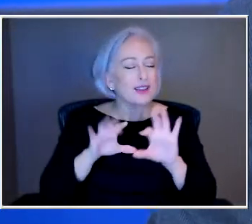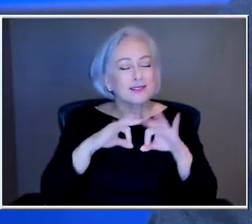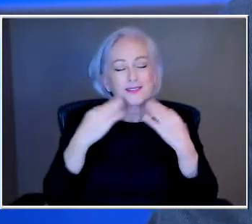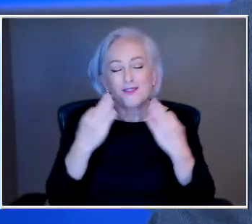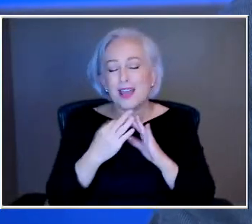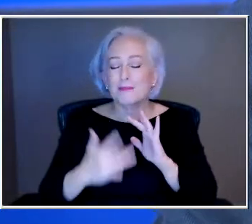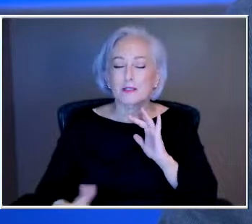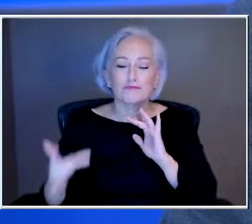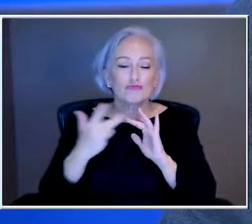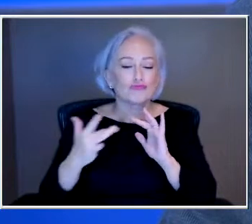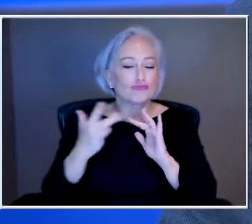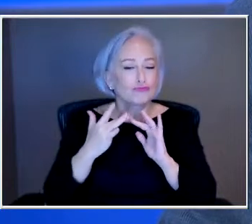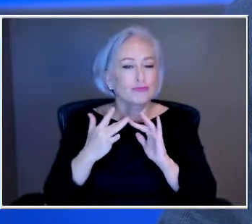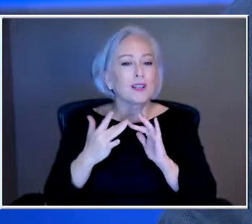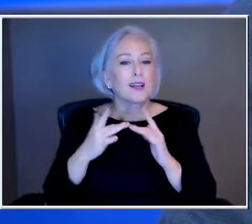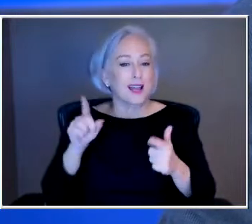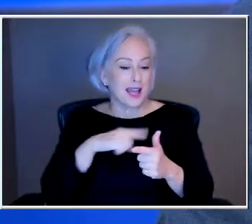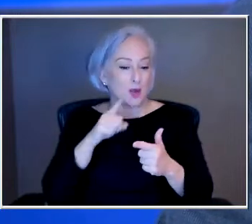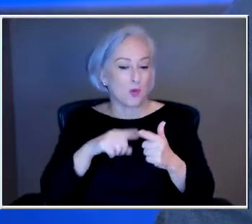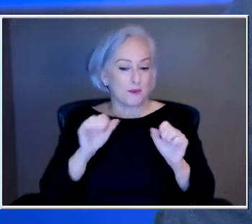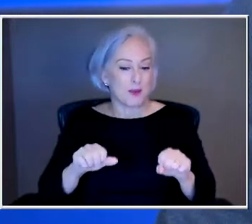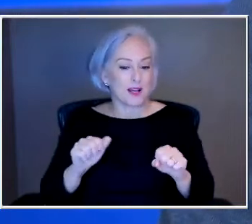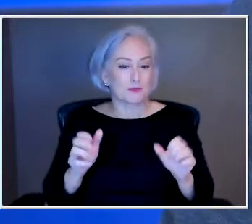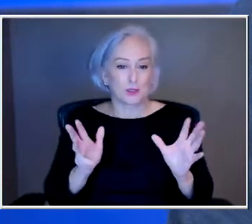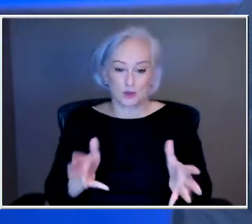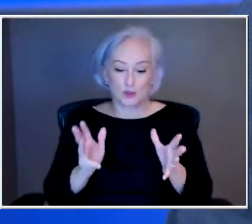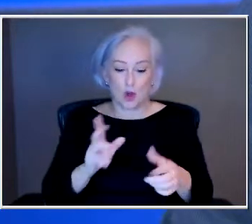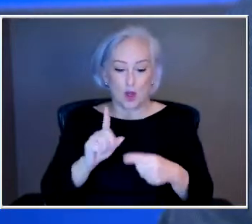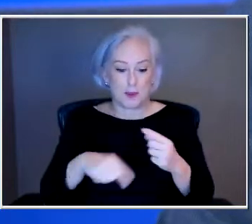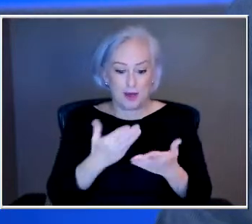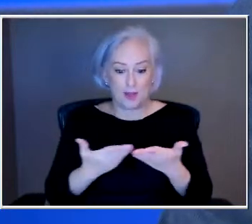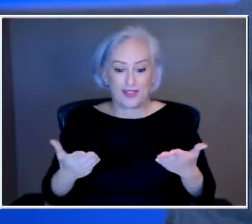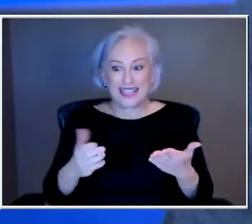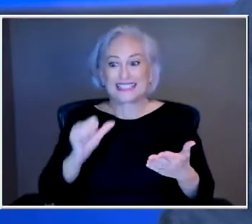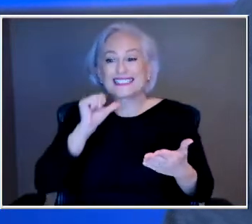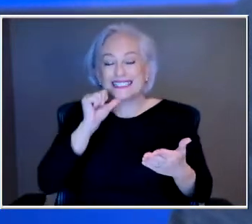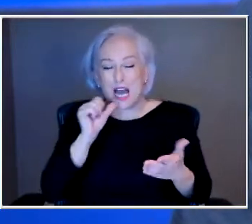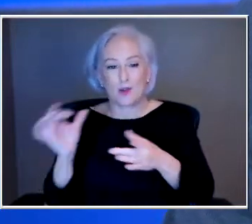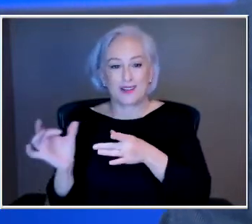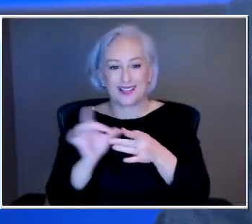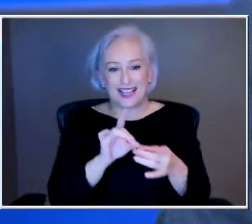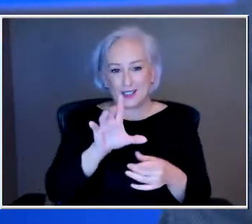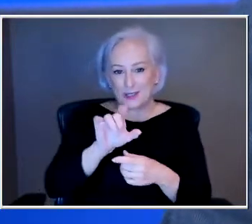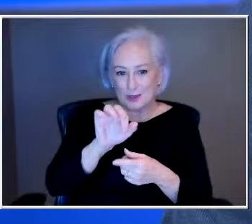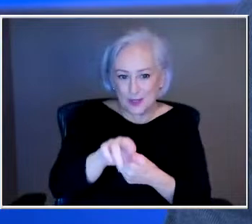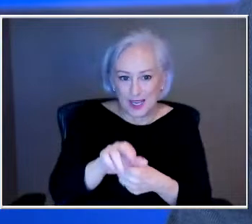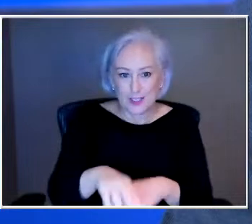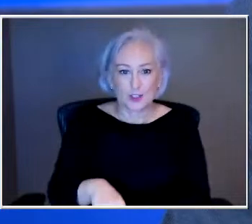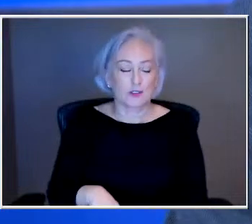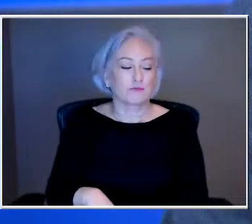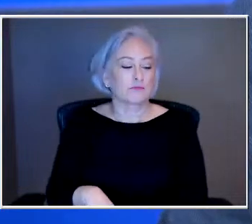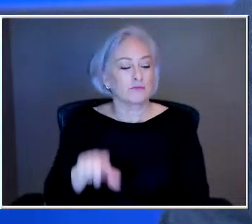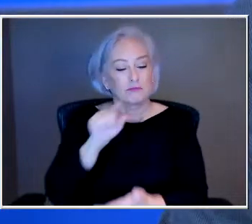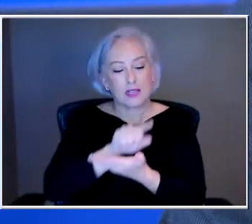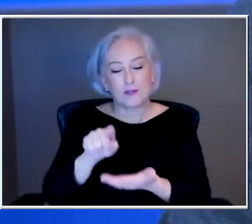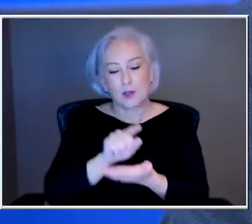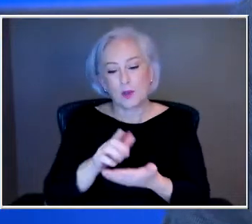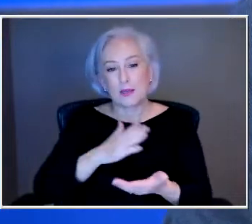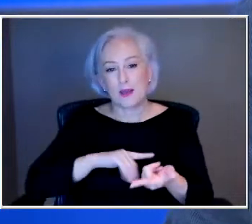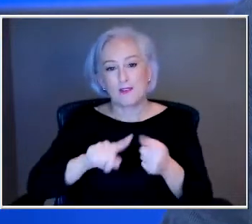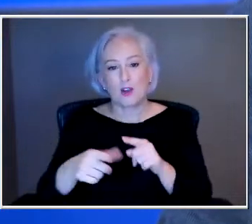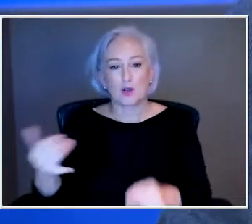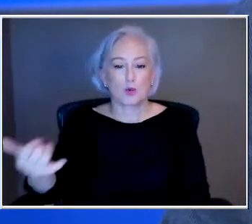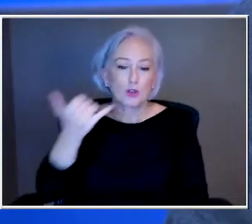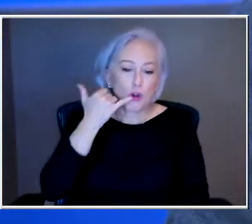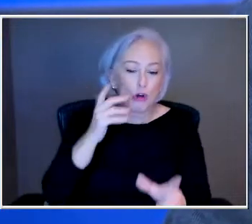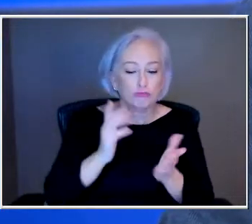feeling up to talking about things other than cancer too. I mean, I had a friend that would call me every week and talk about basketball, and that was nice